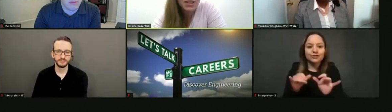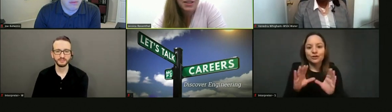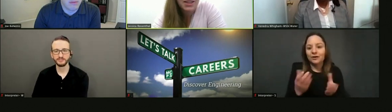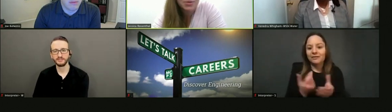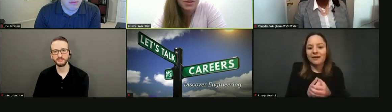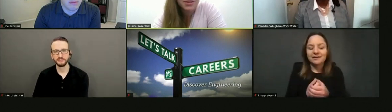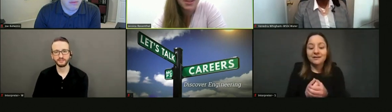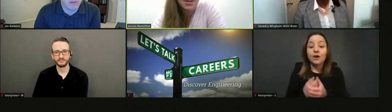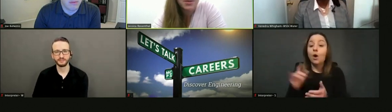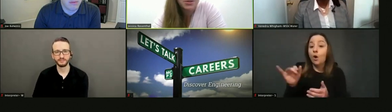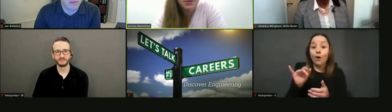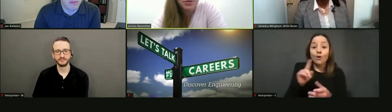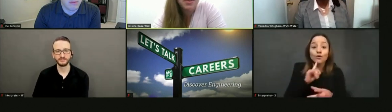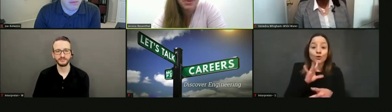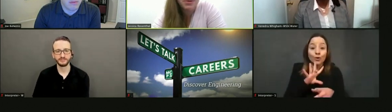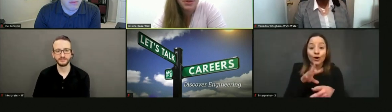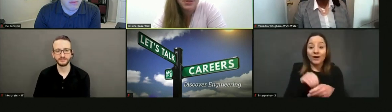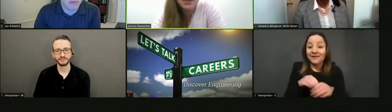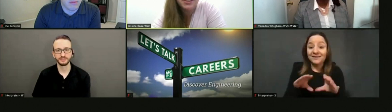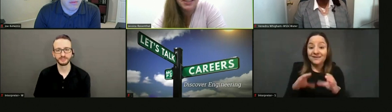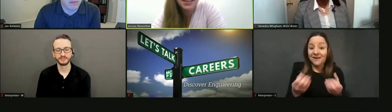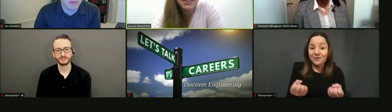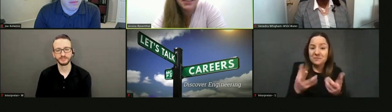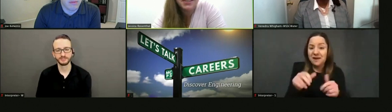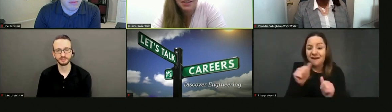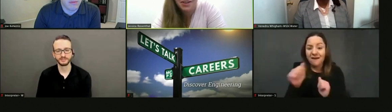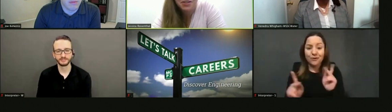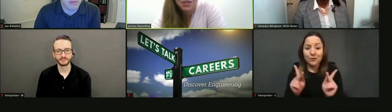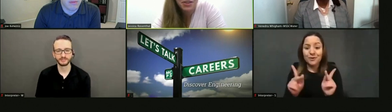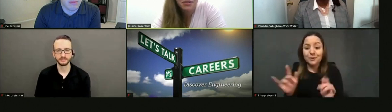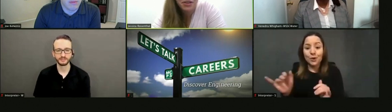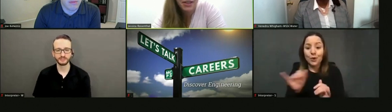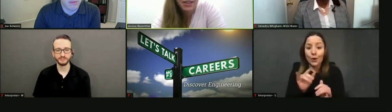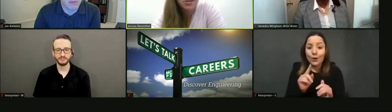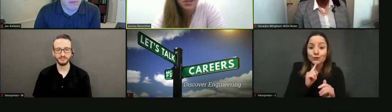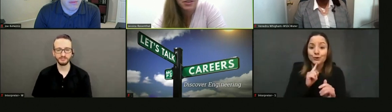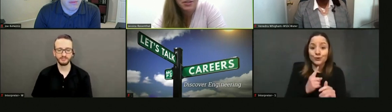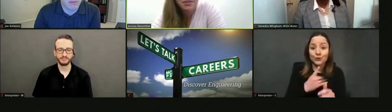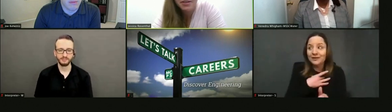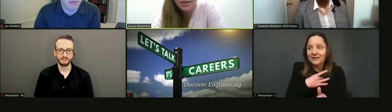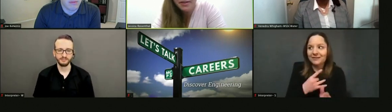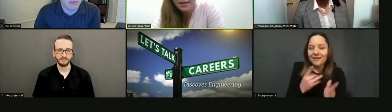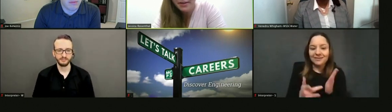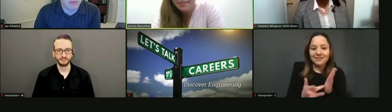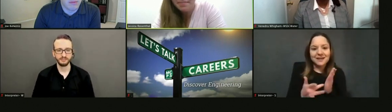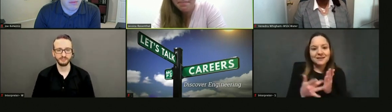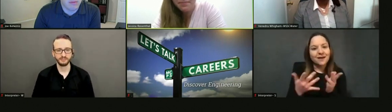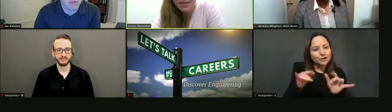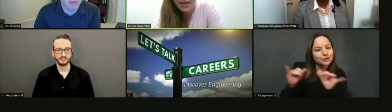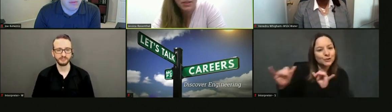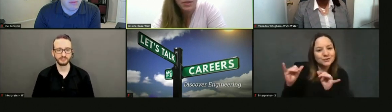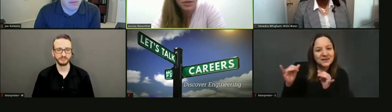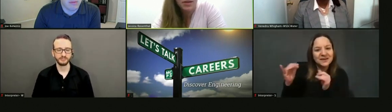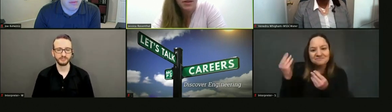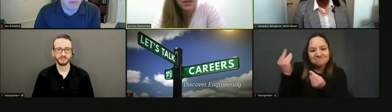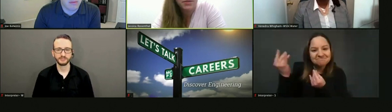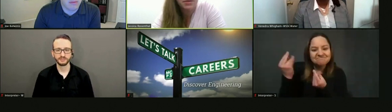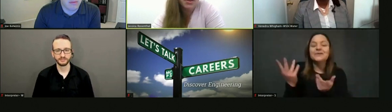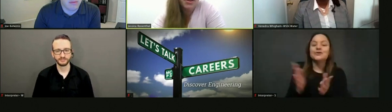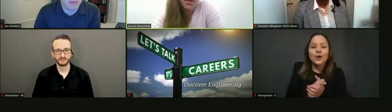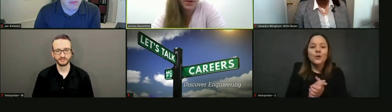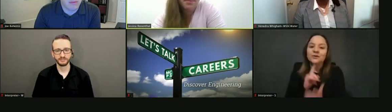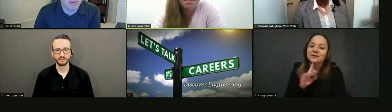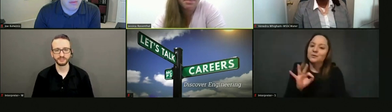Also you're just in the class with a bunch of other people who also really like technology and really like engineering. So it's pretty